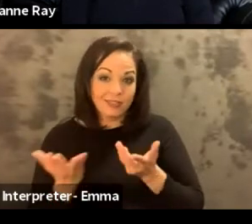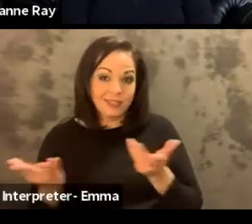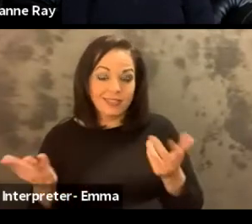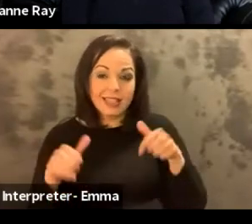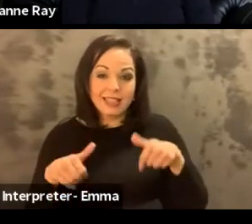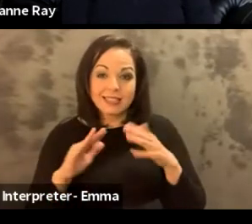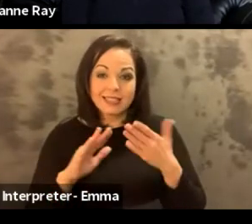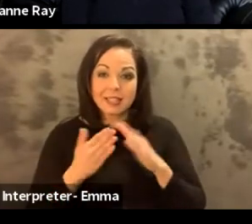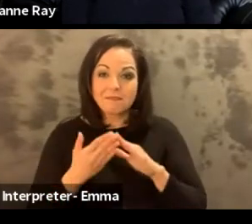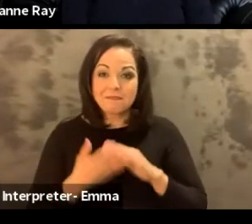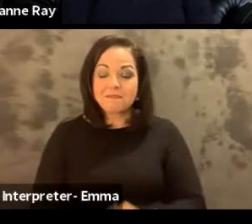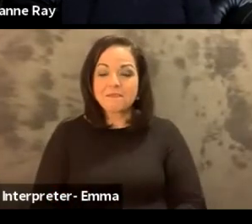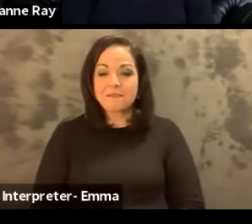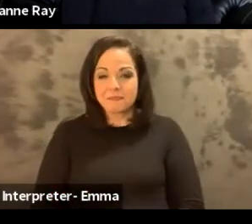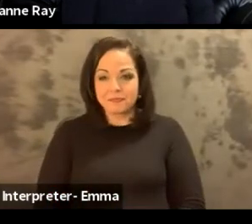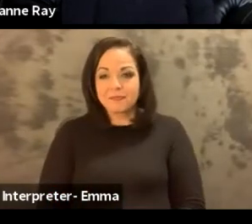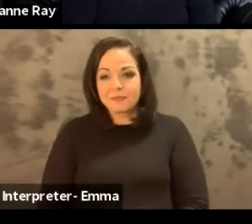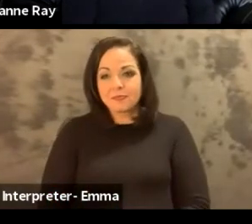city, so.